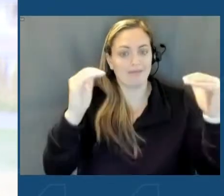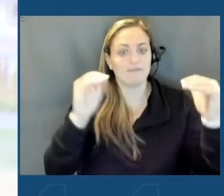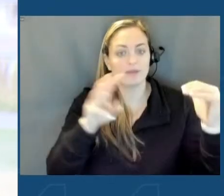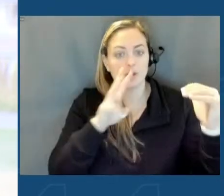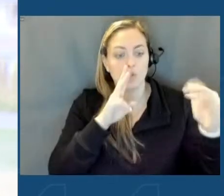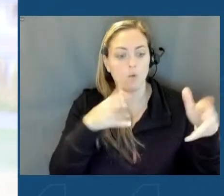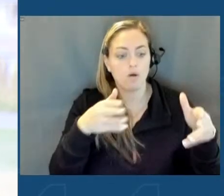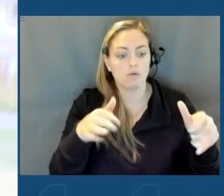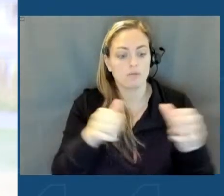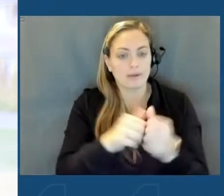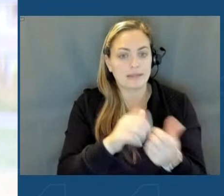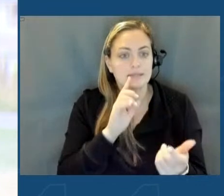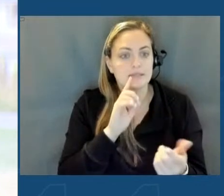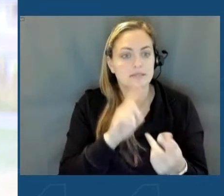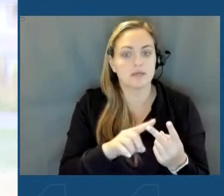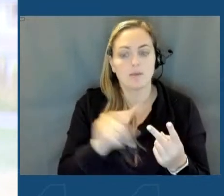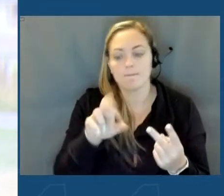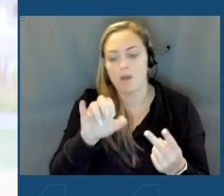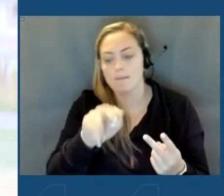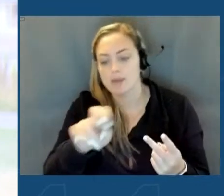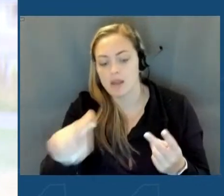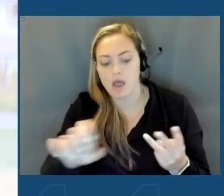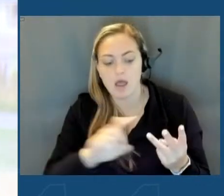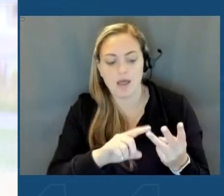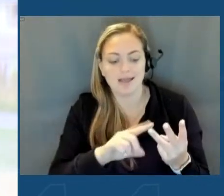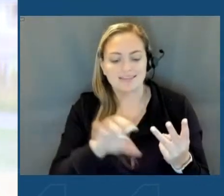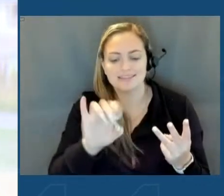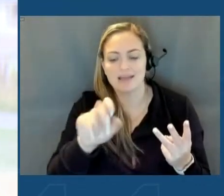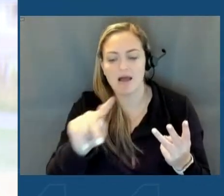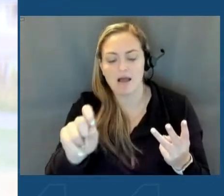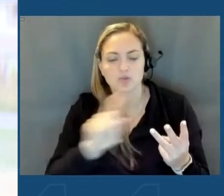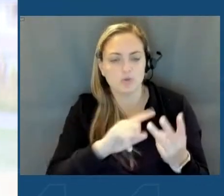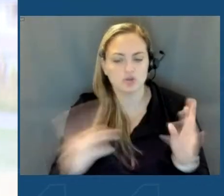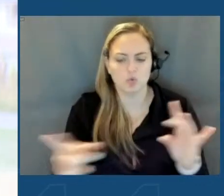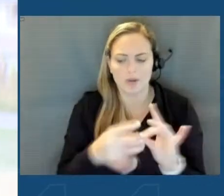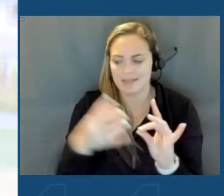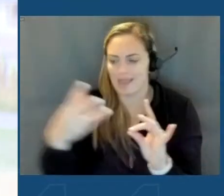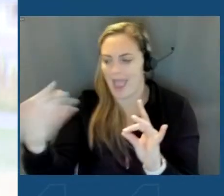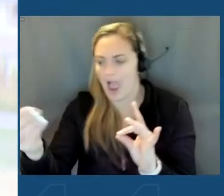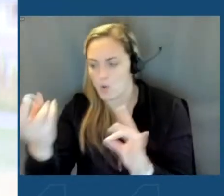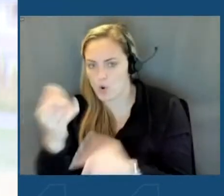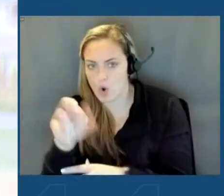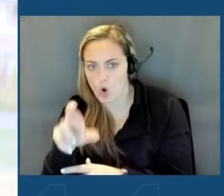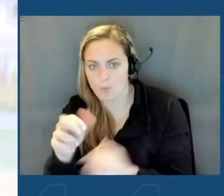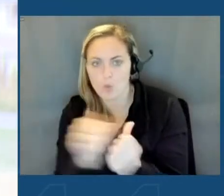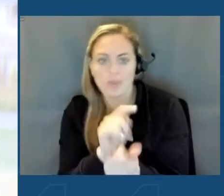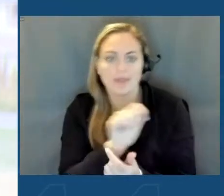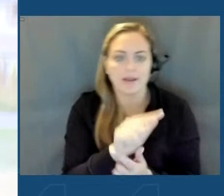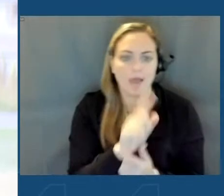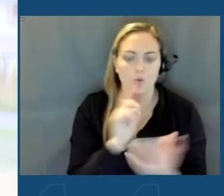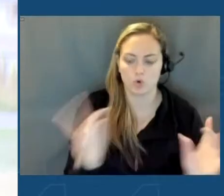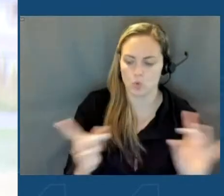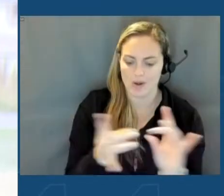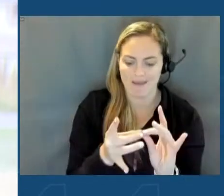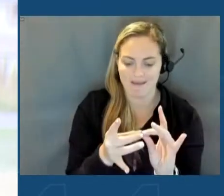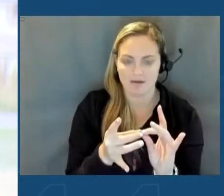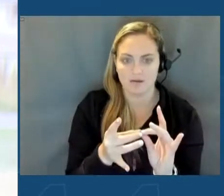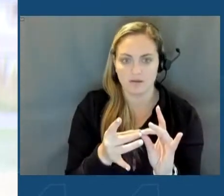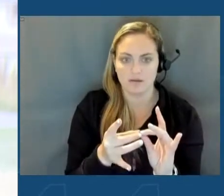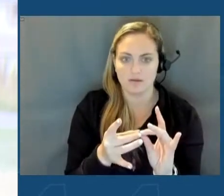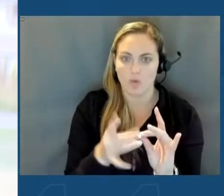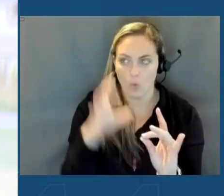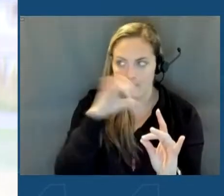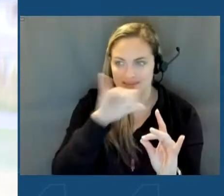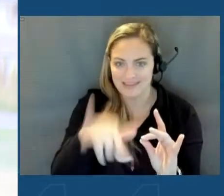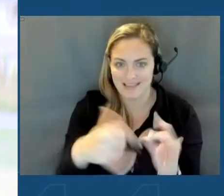piers, docks, promenades, and connect. Here's what we need to do. Connect the outer harbor with Canal Side. That's the missing link, my friends. We get